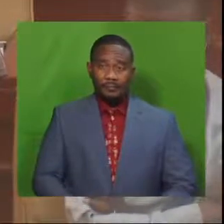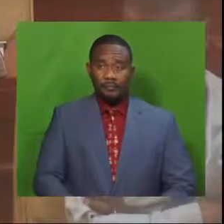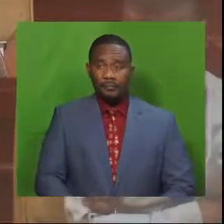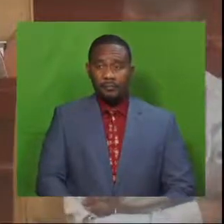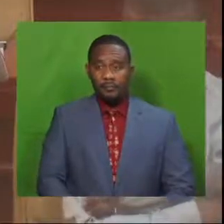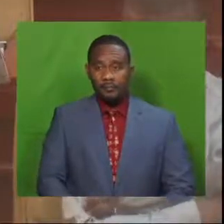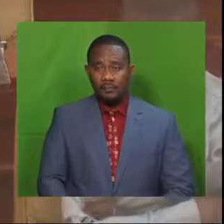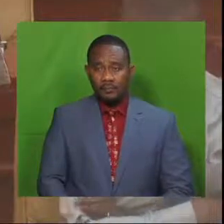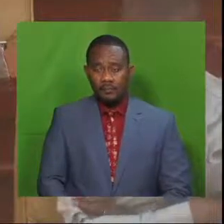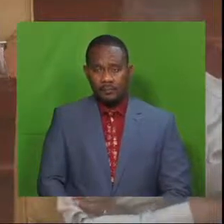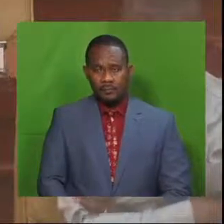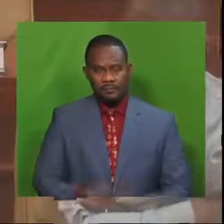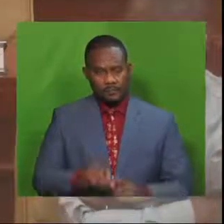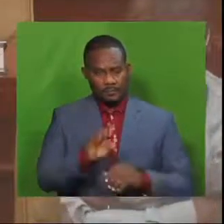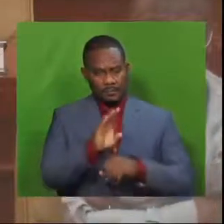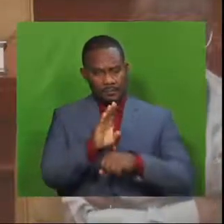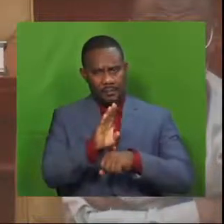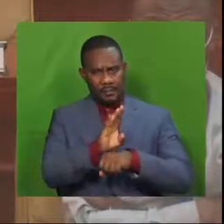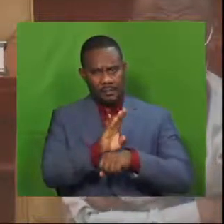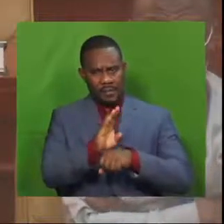Looking at the business statement,